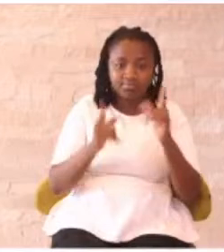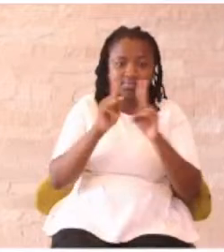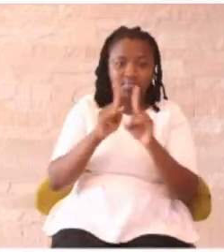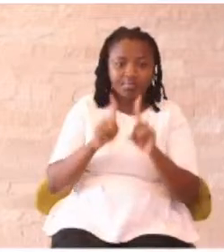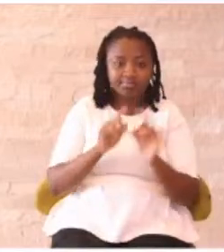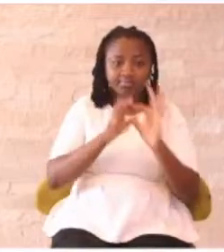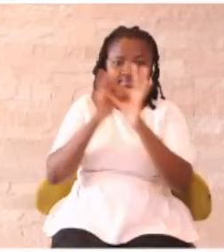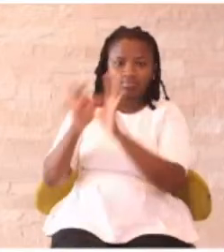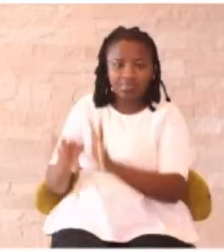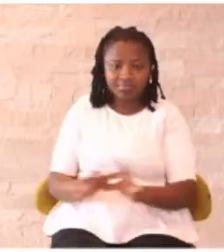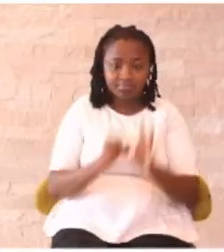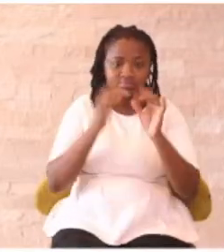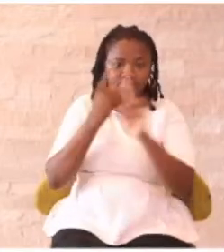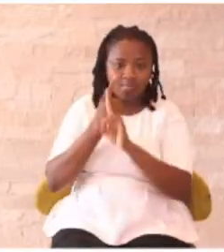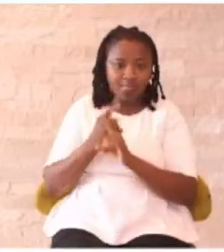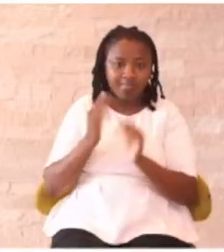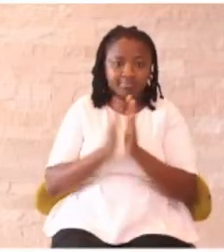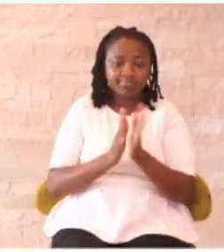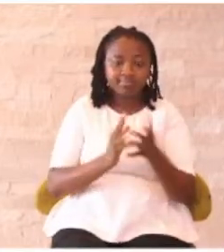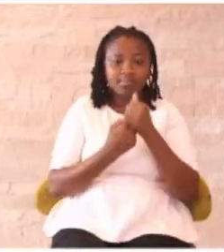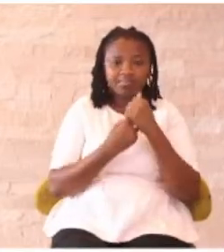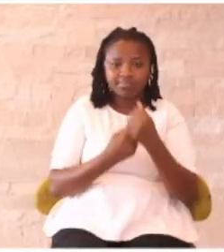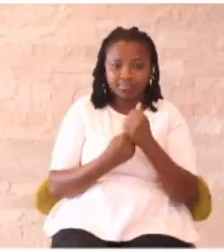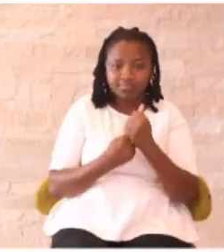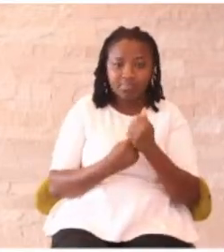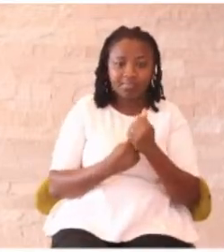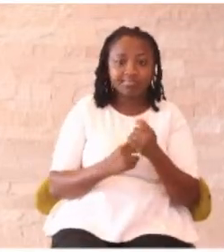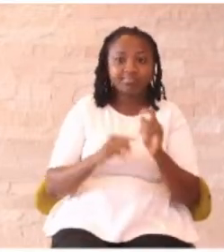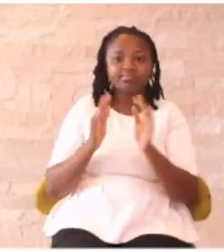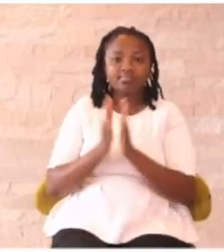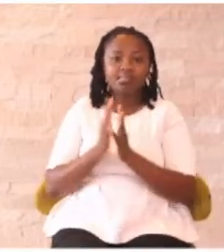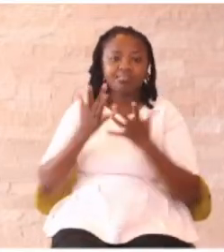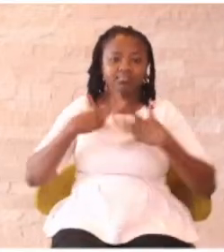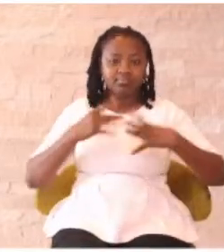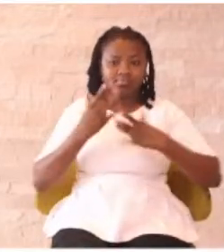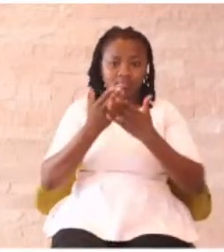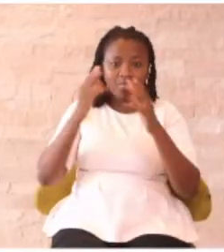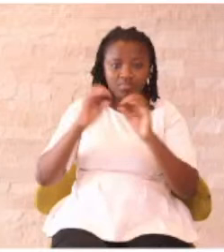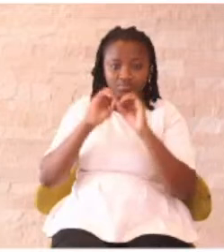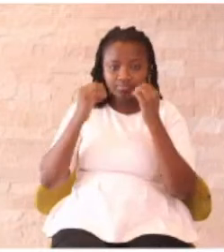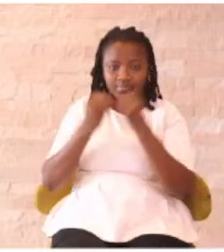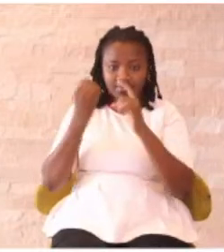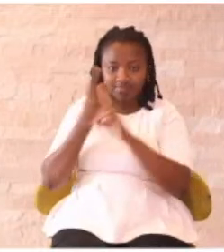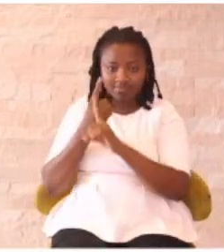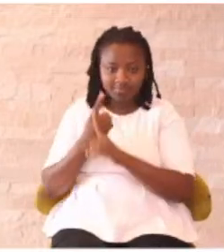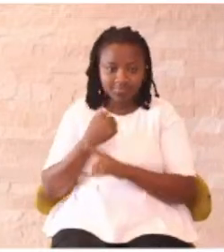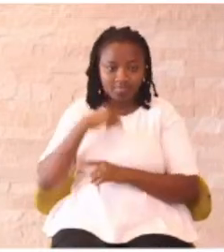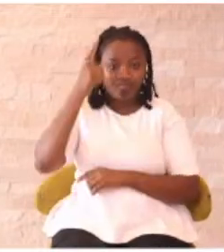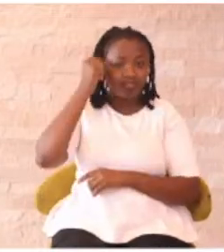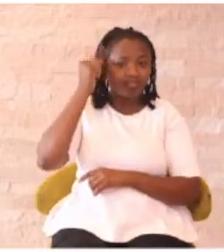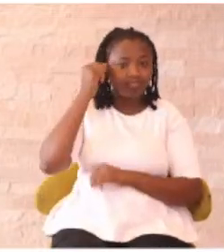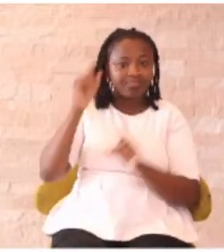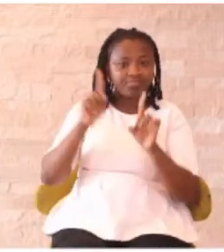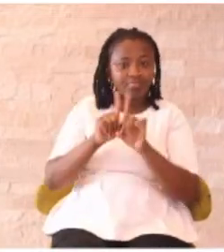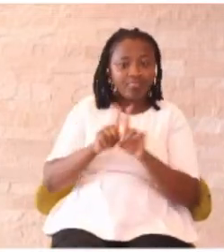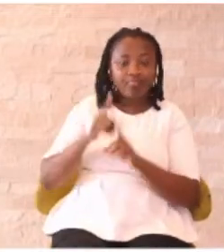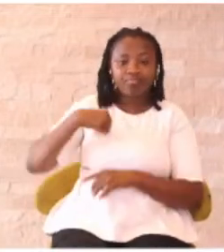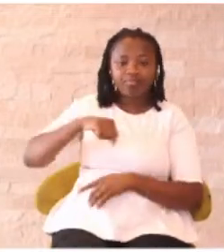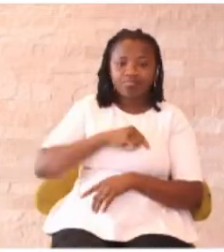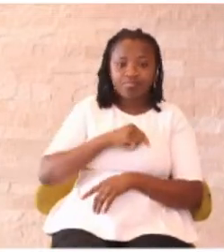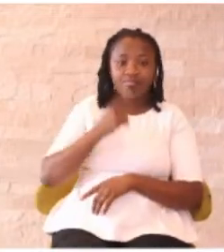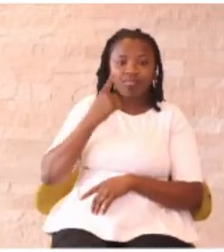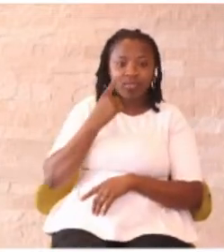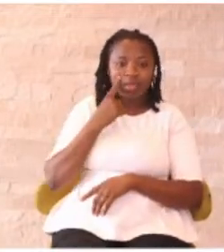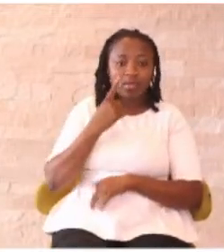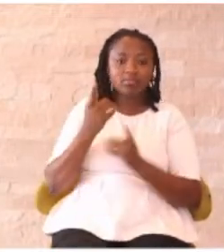amongst our partners and amongst our like-minded organizations. And we have also seen the